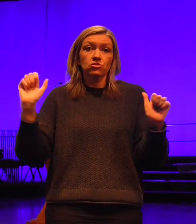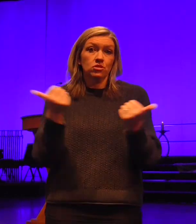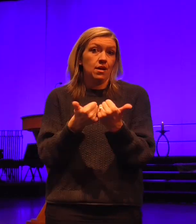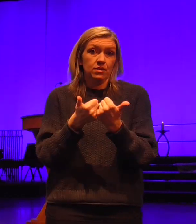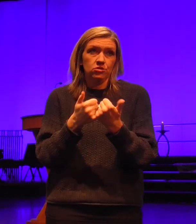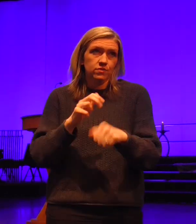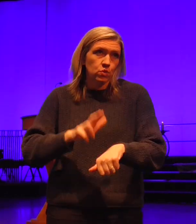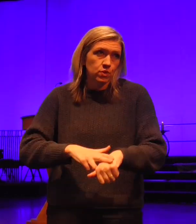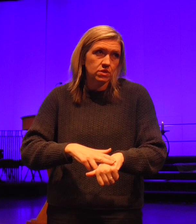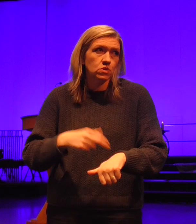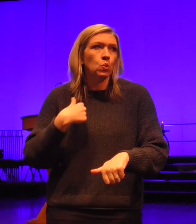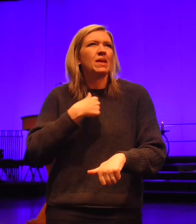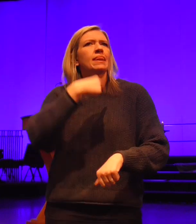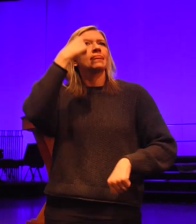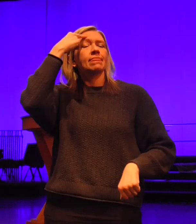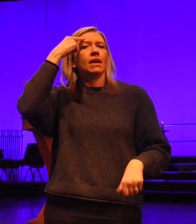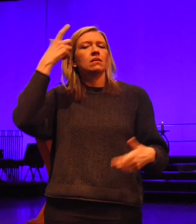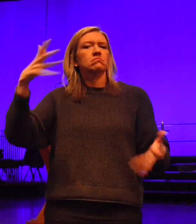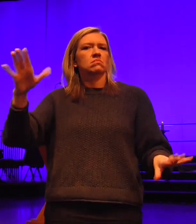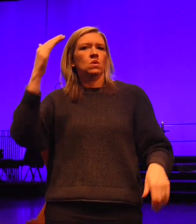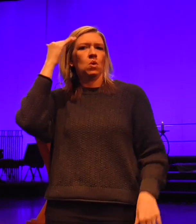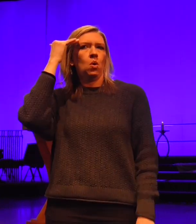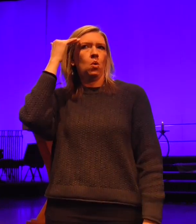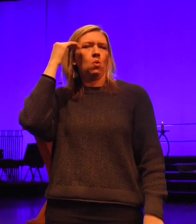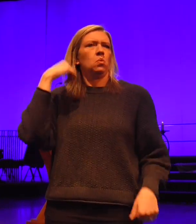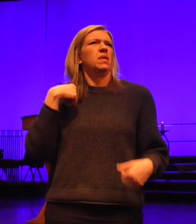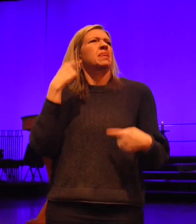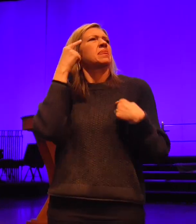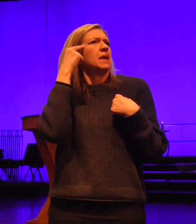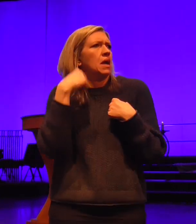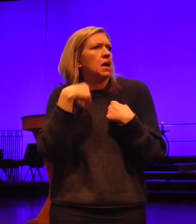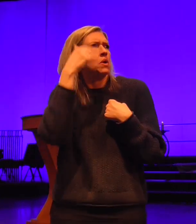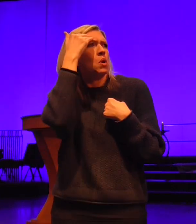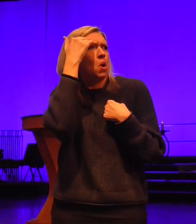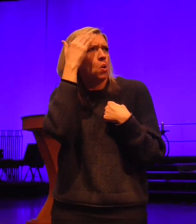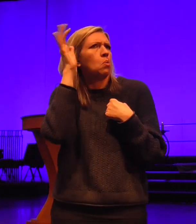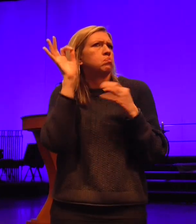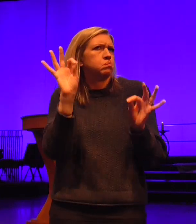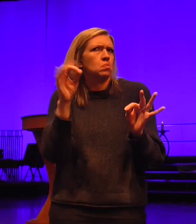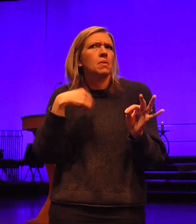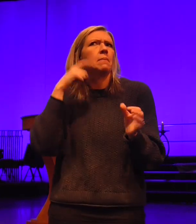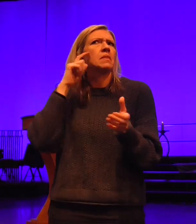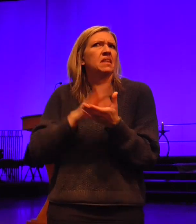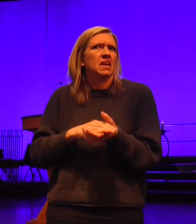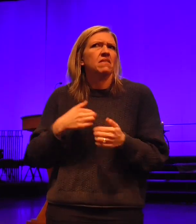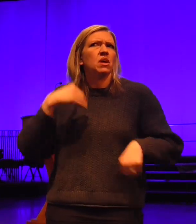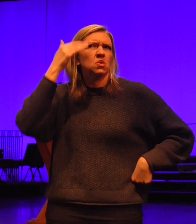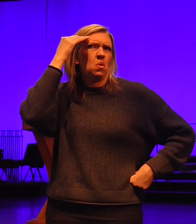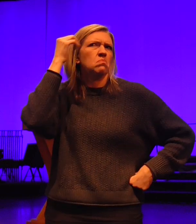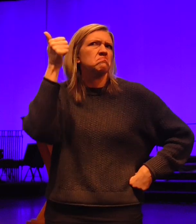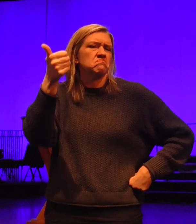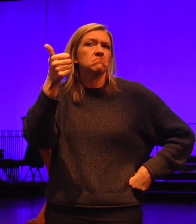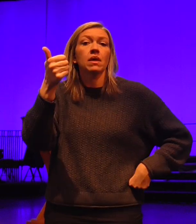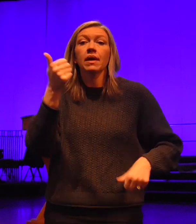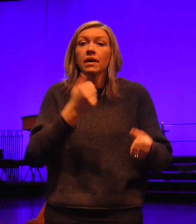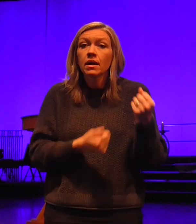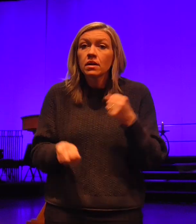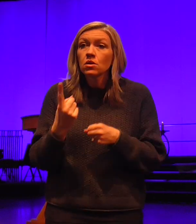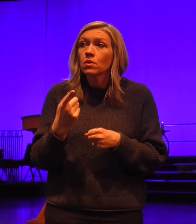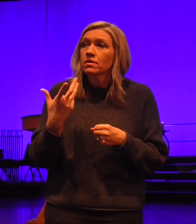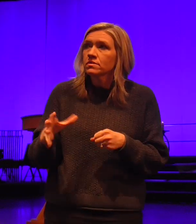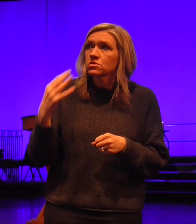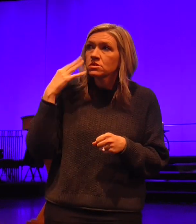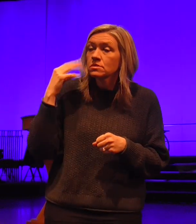challenge, of course, is we think we know. We think we know what we think, and we think we know what we believe. But I just want to ask, has anybody ever had